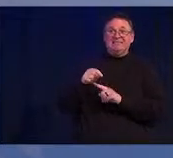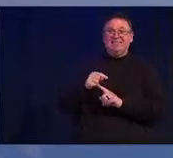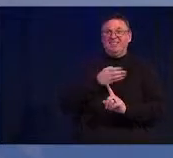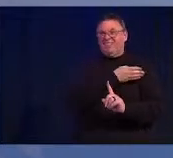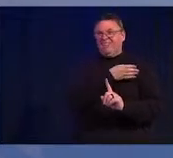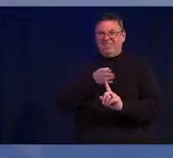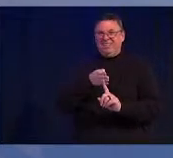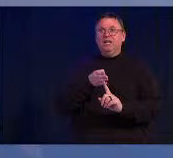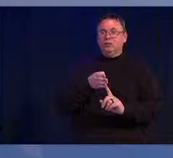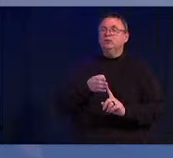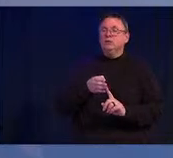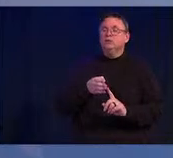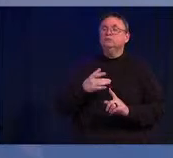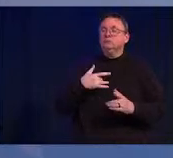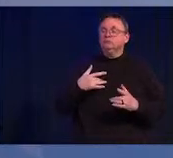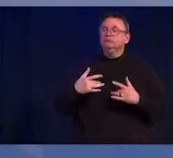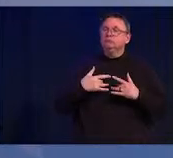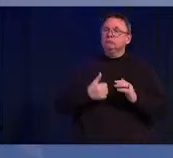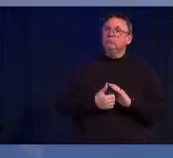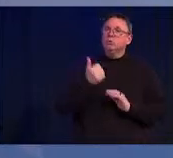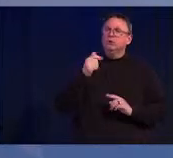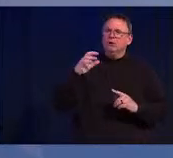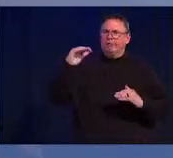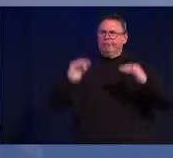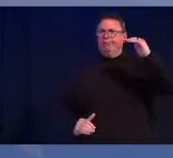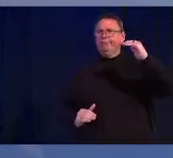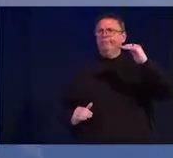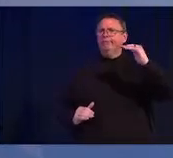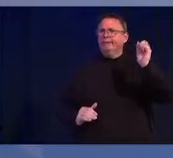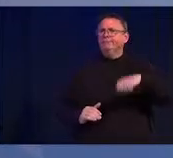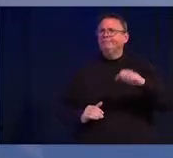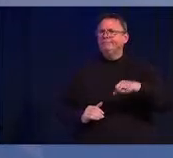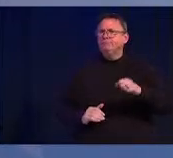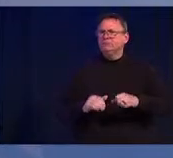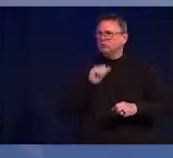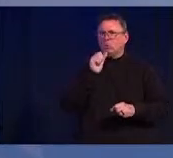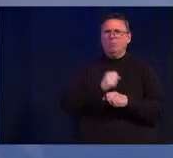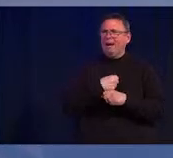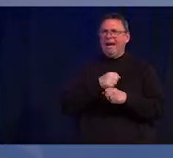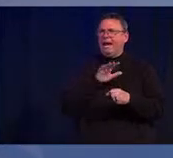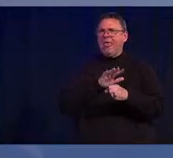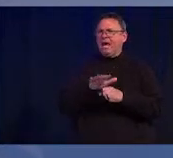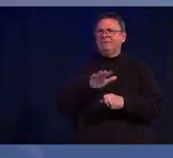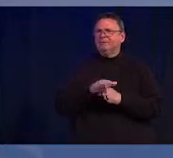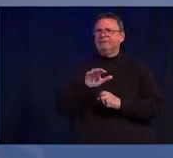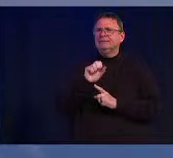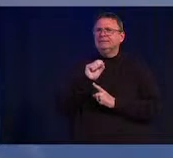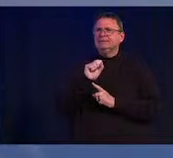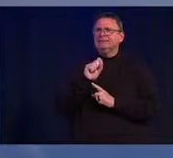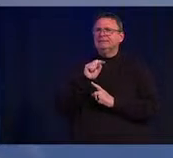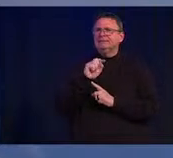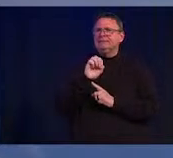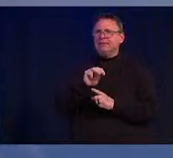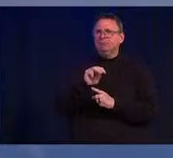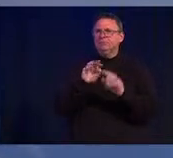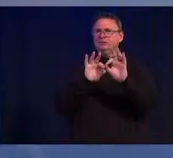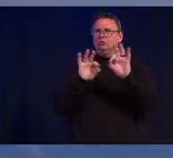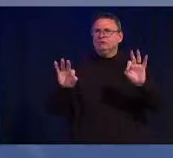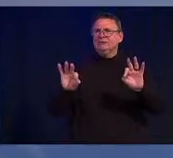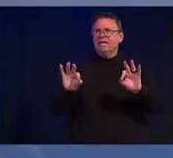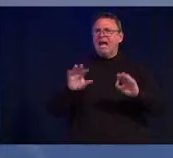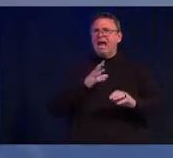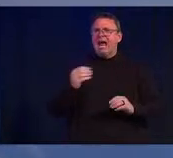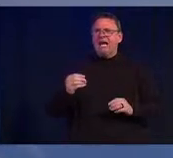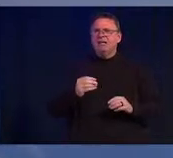we currently have it imbalanced. We don't produce enough STEM degrees, that highest stratum of